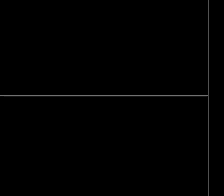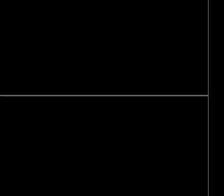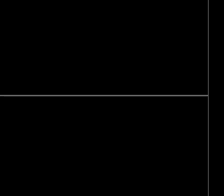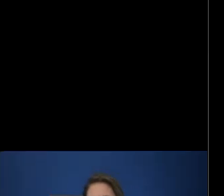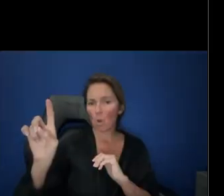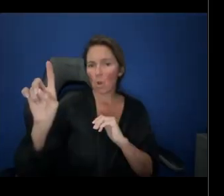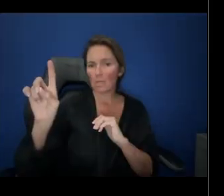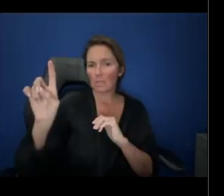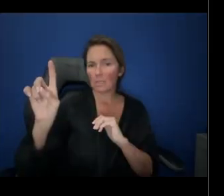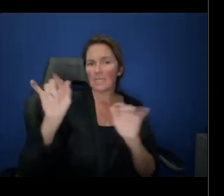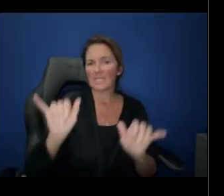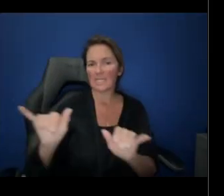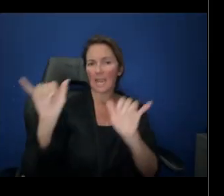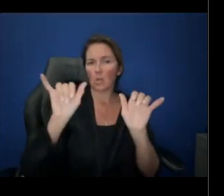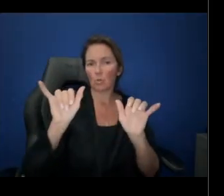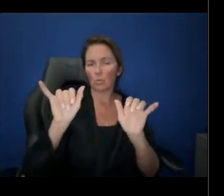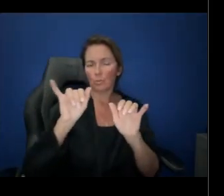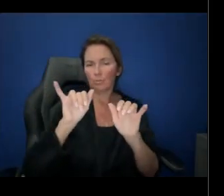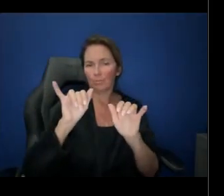A117.1 standard